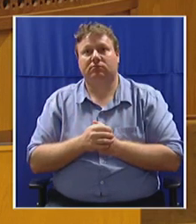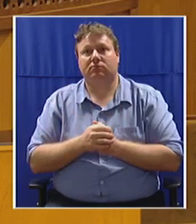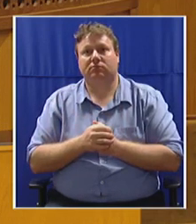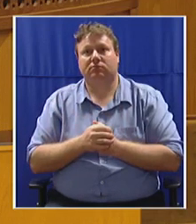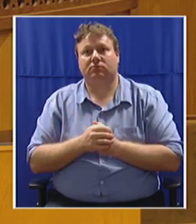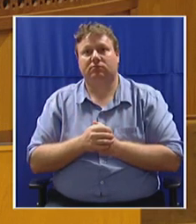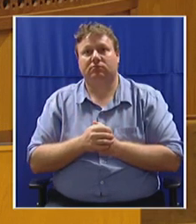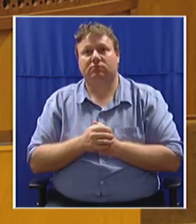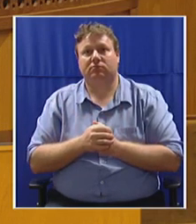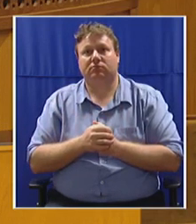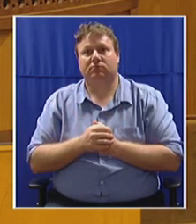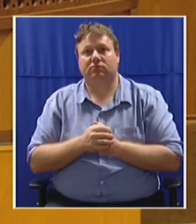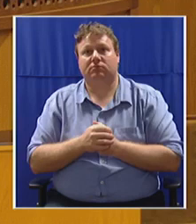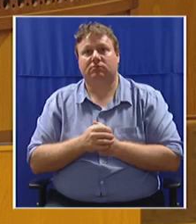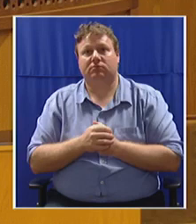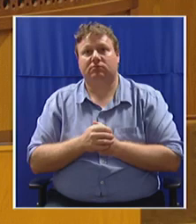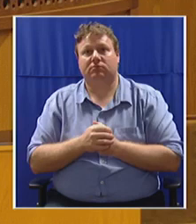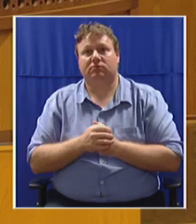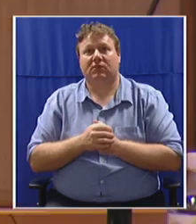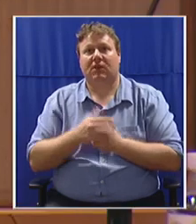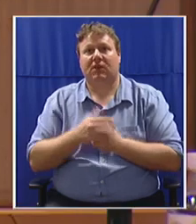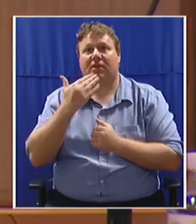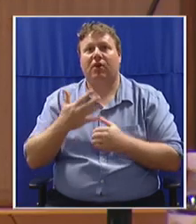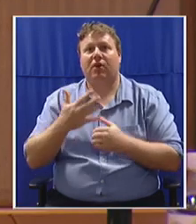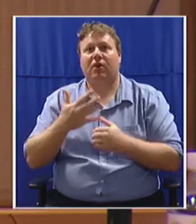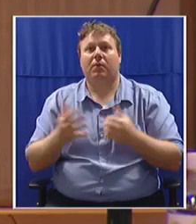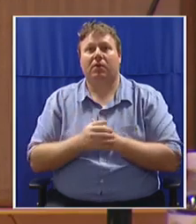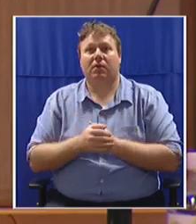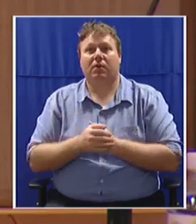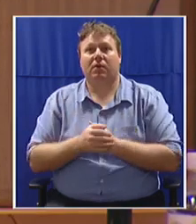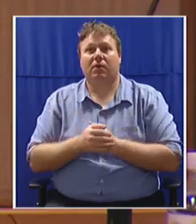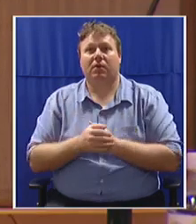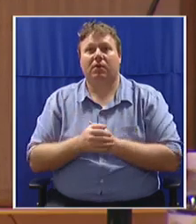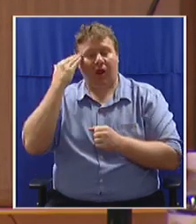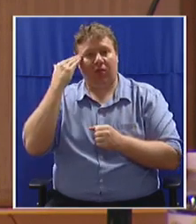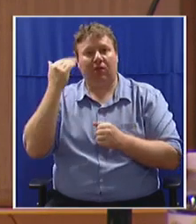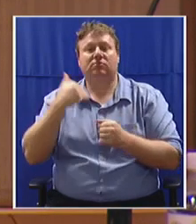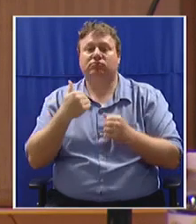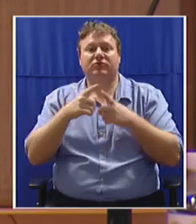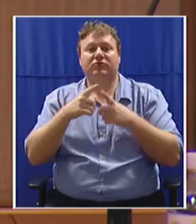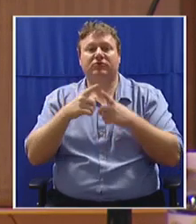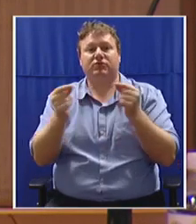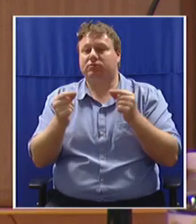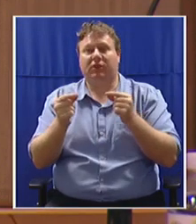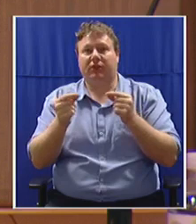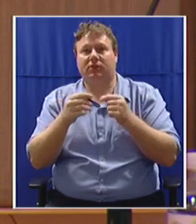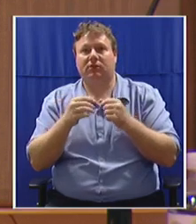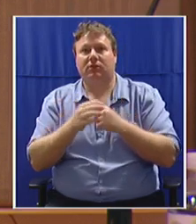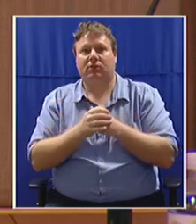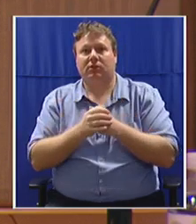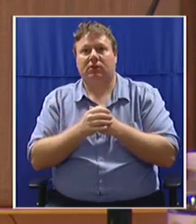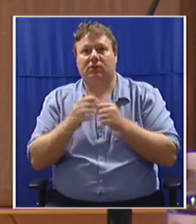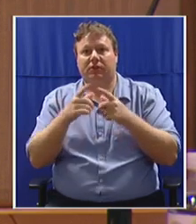Madam Speaker, thank you very much. I think I'm covered by the Deputy President because what I wanted,